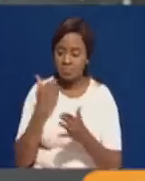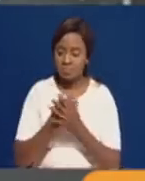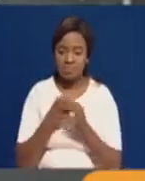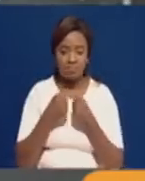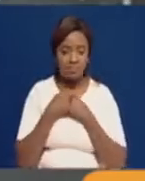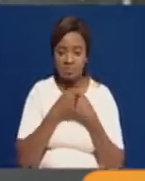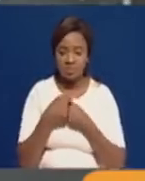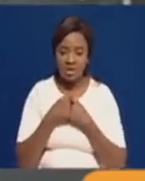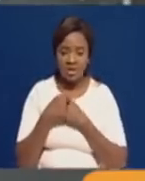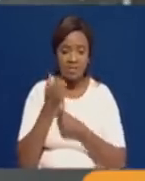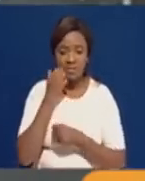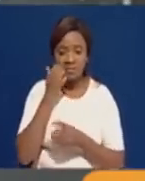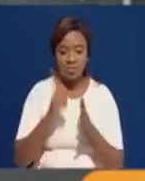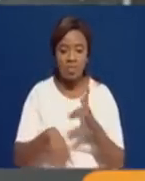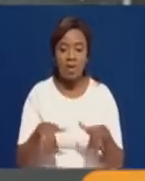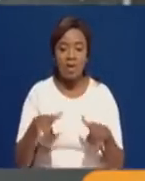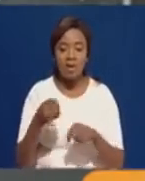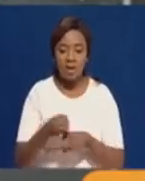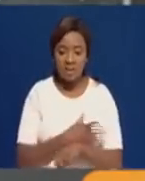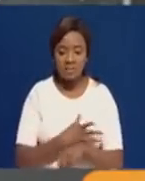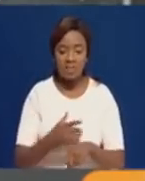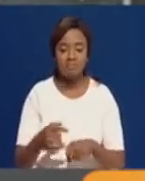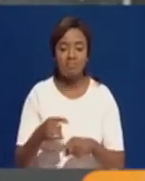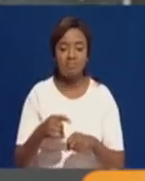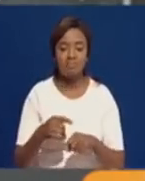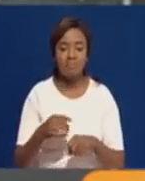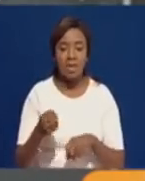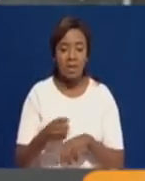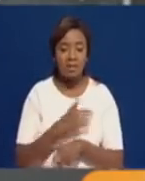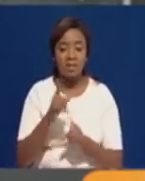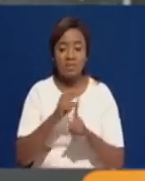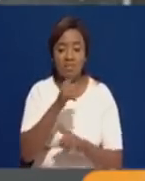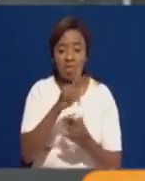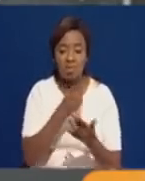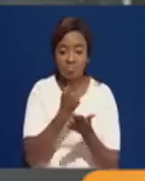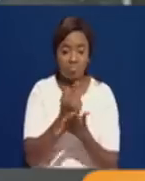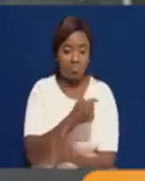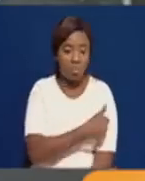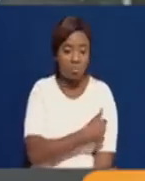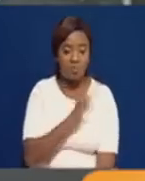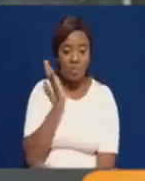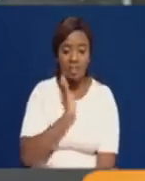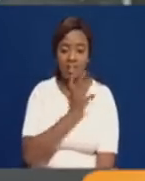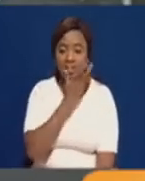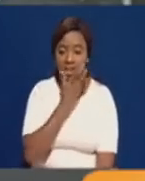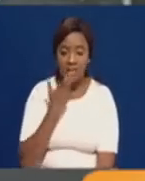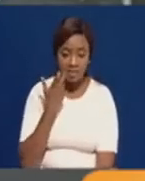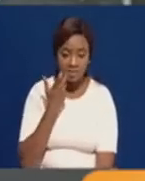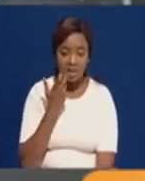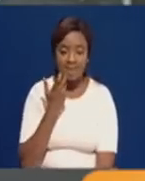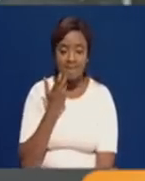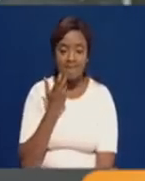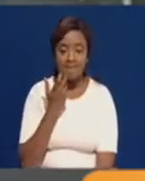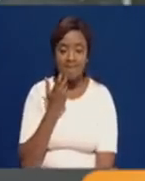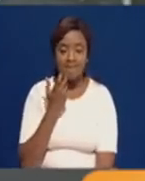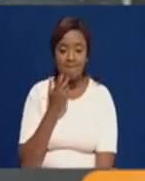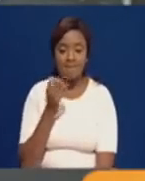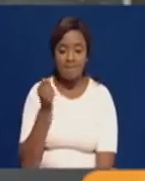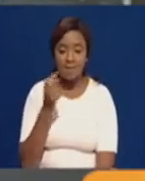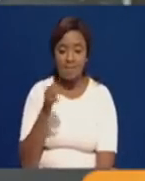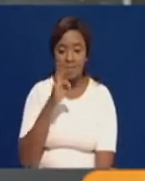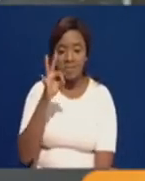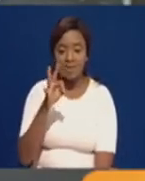for a long time before her demise. She had been hospitalized at the Kenyatta National Hospital for close to